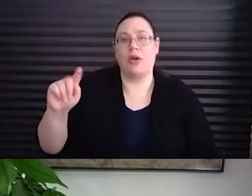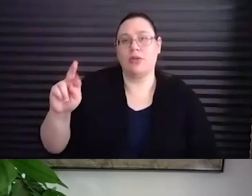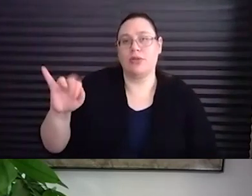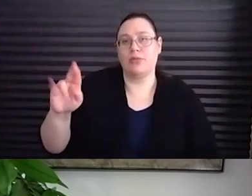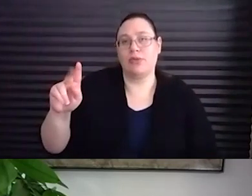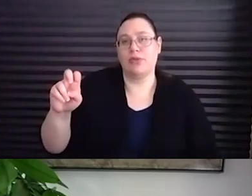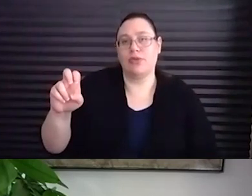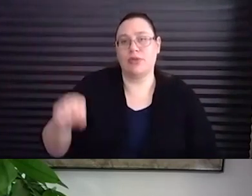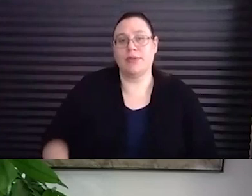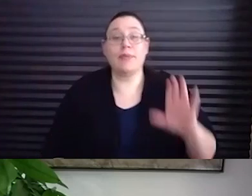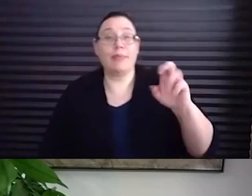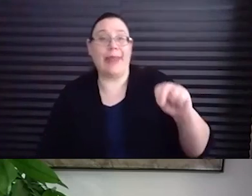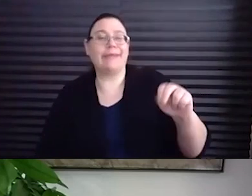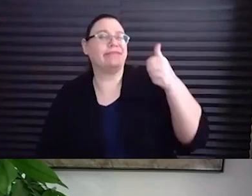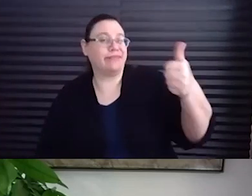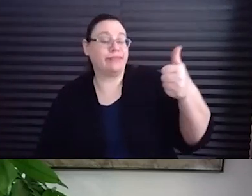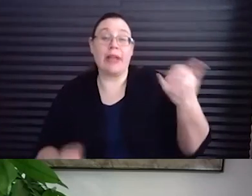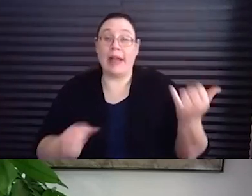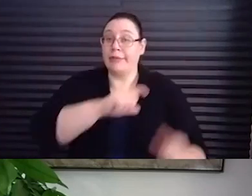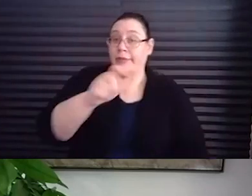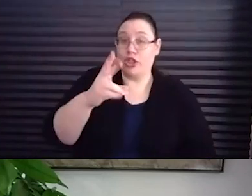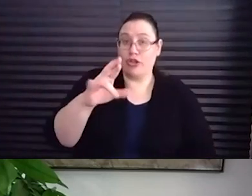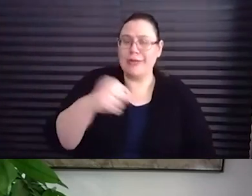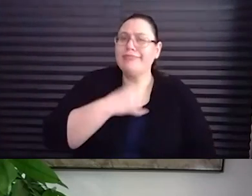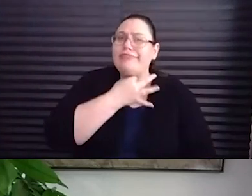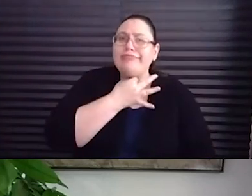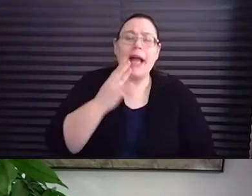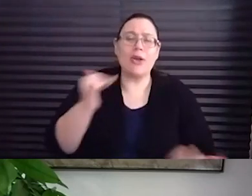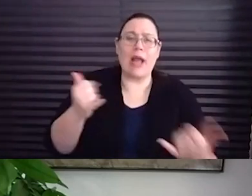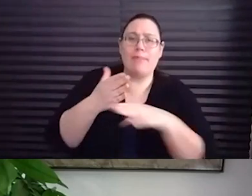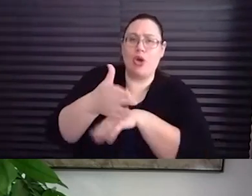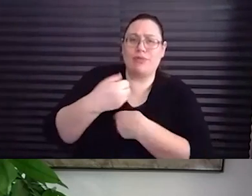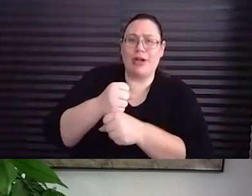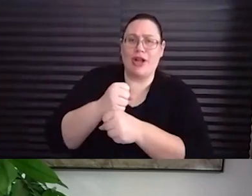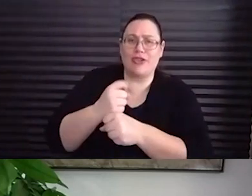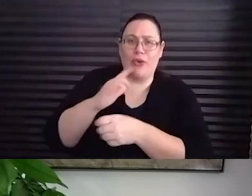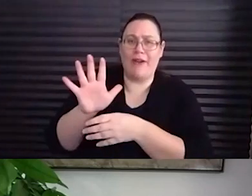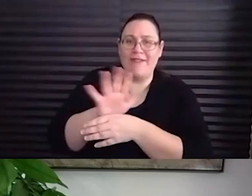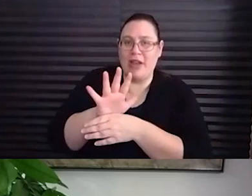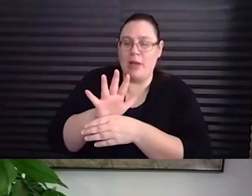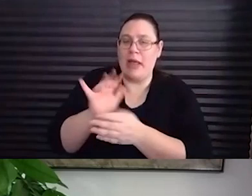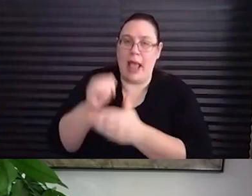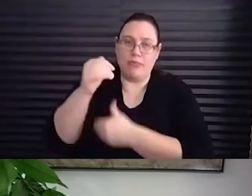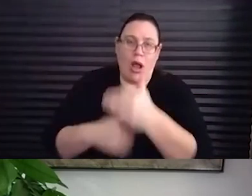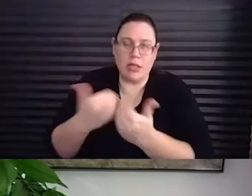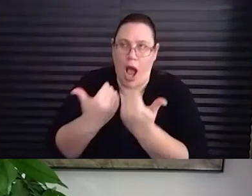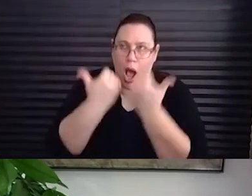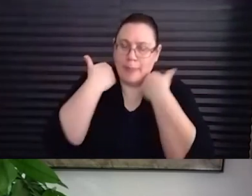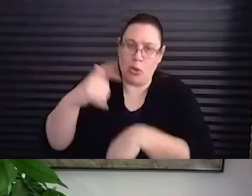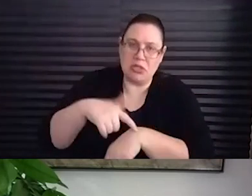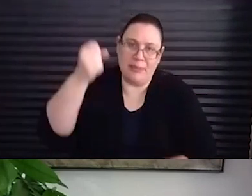absolutely. Chris, I would love to hear, I know you're in post-production for a film, which is an all-consuming process. I would love to